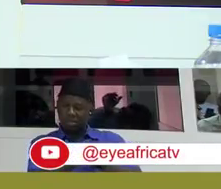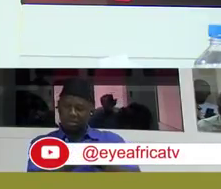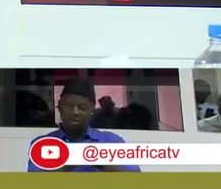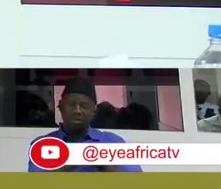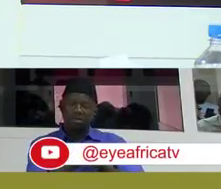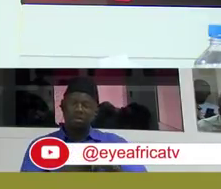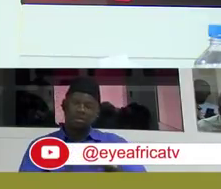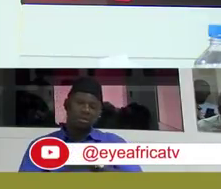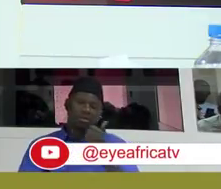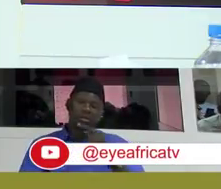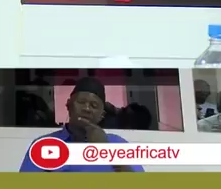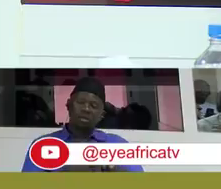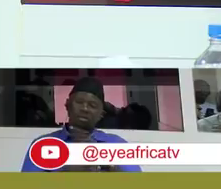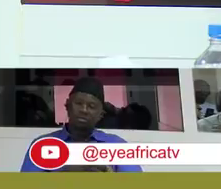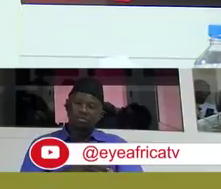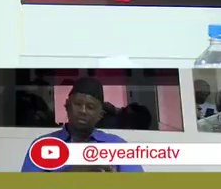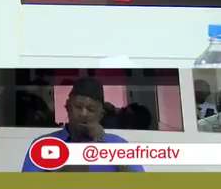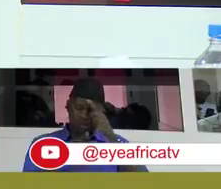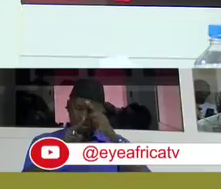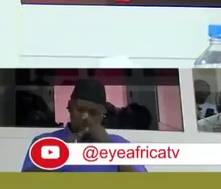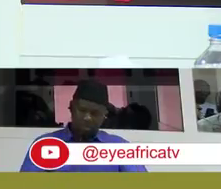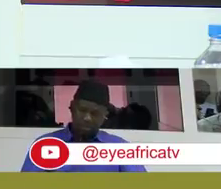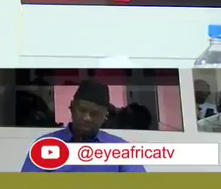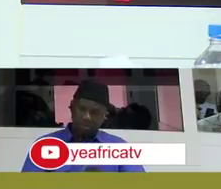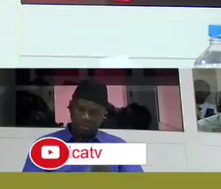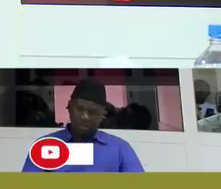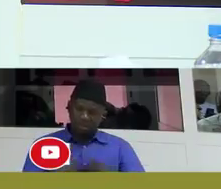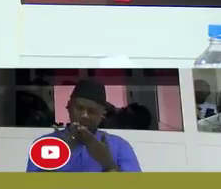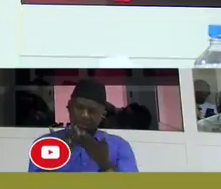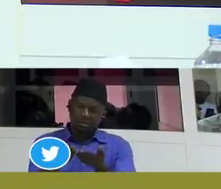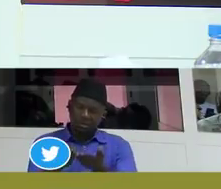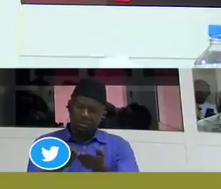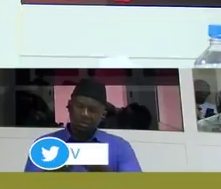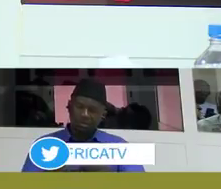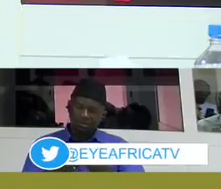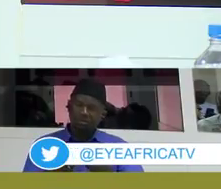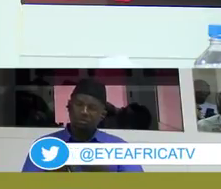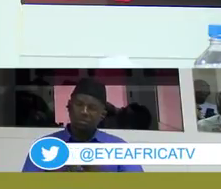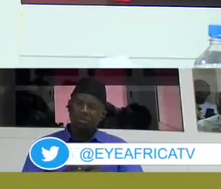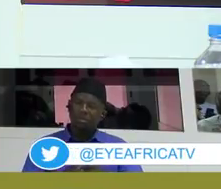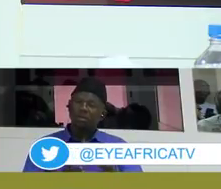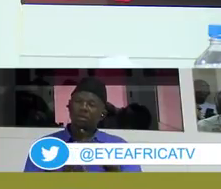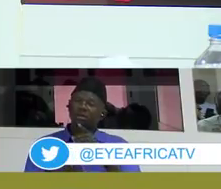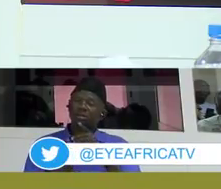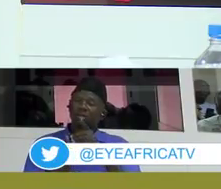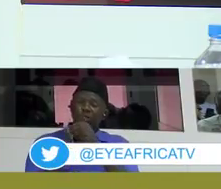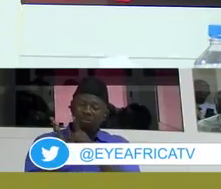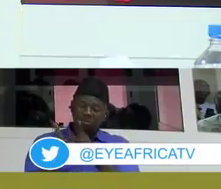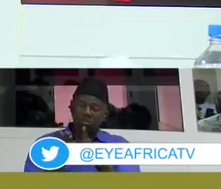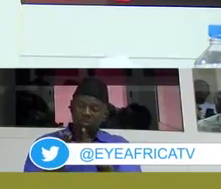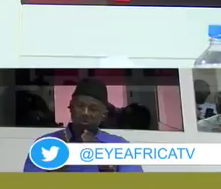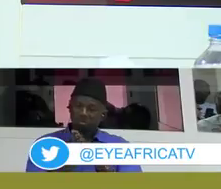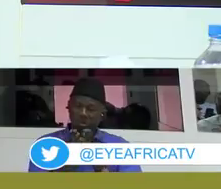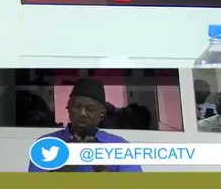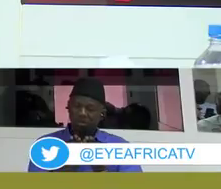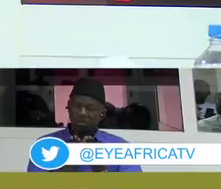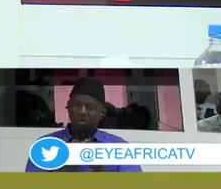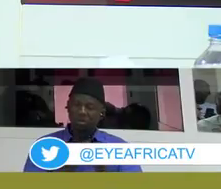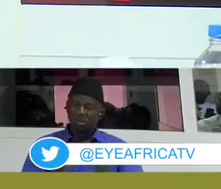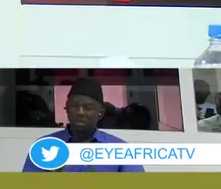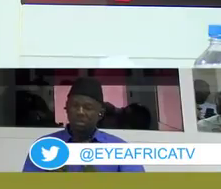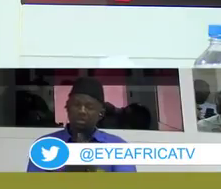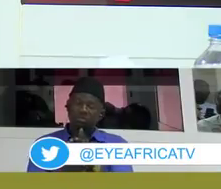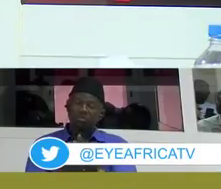him and gave him even a diplomatic passport and showered him with millions